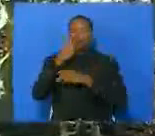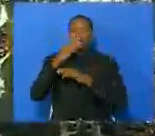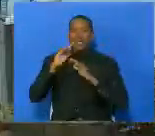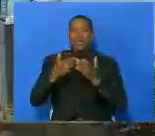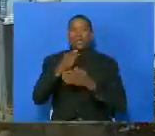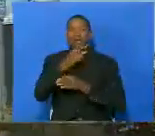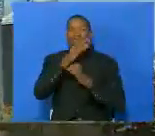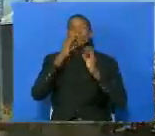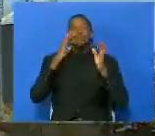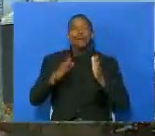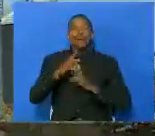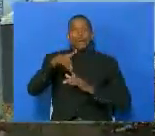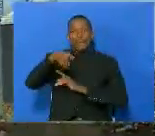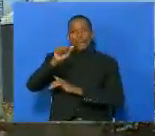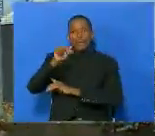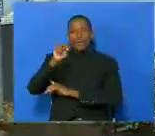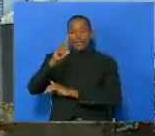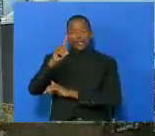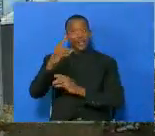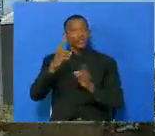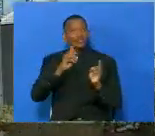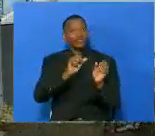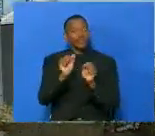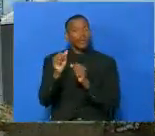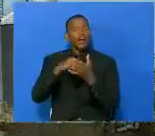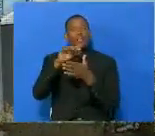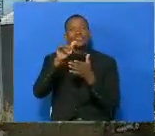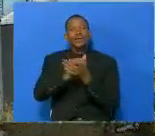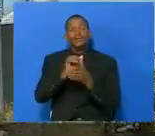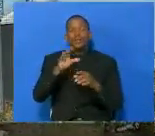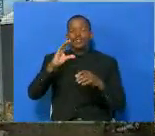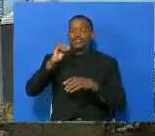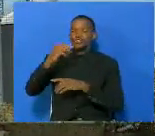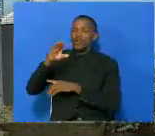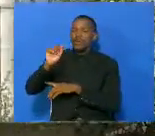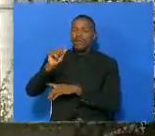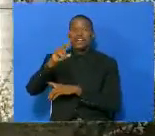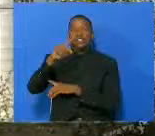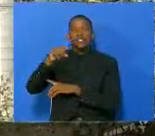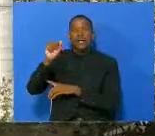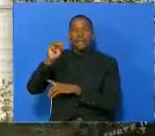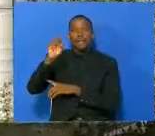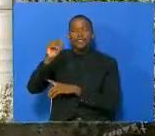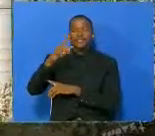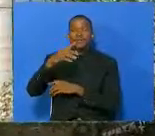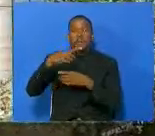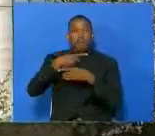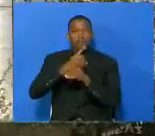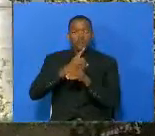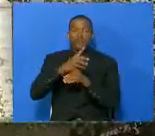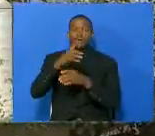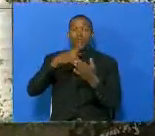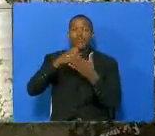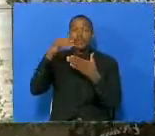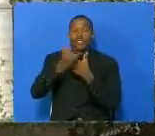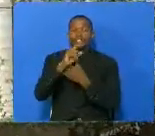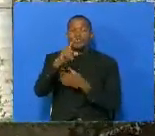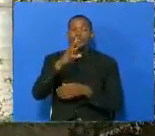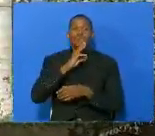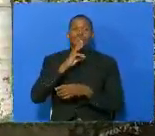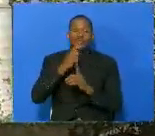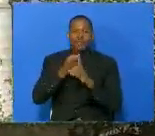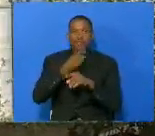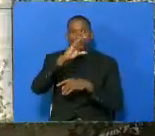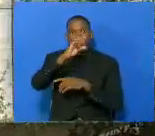balemi ba panda matenga ke ka moo lenaneo la Chobe Zambezi Water Transfer Project la go gokela metsi go tsweng konokeng ya